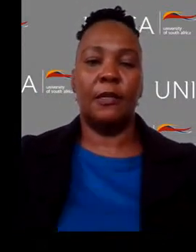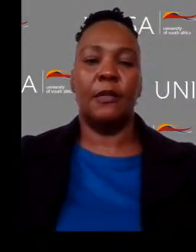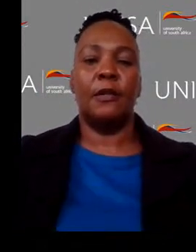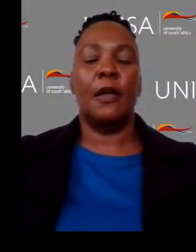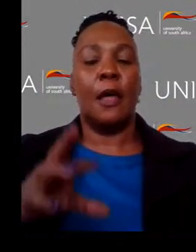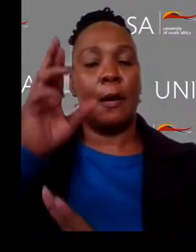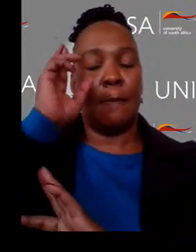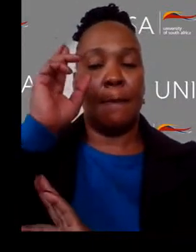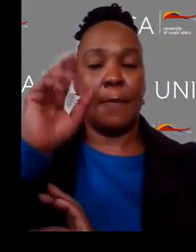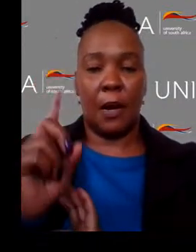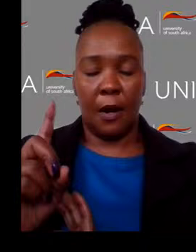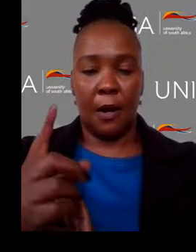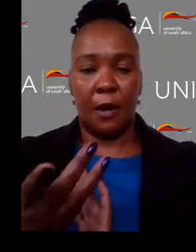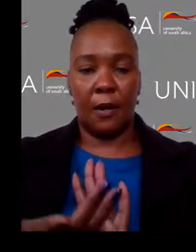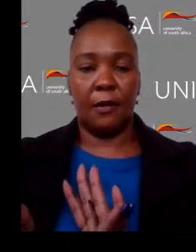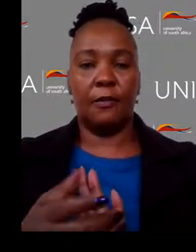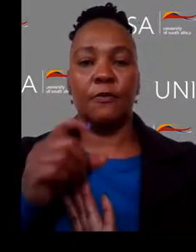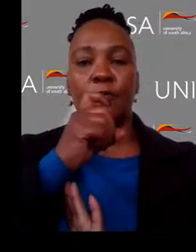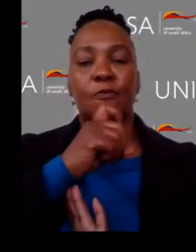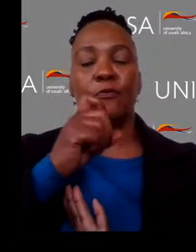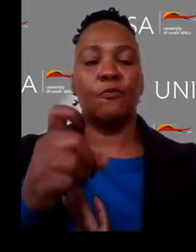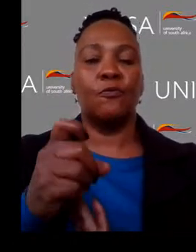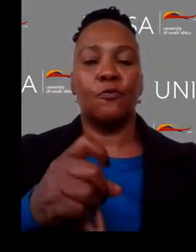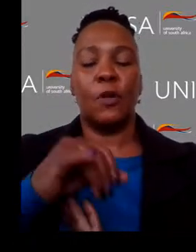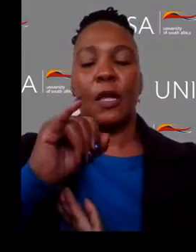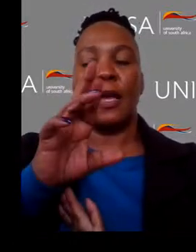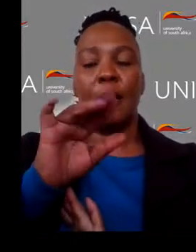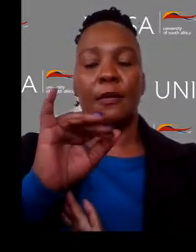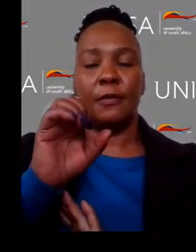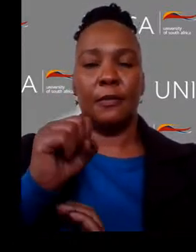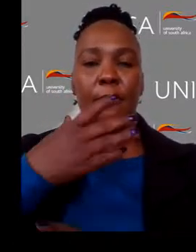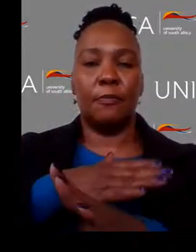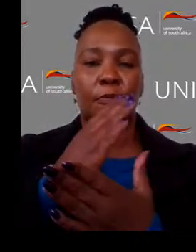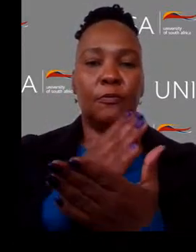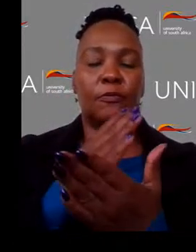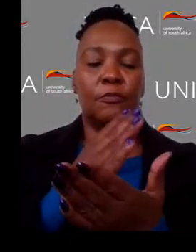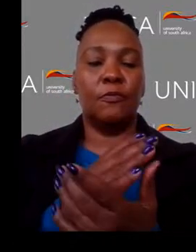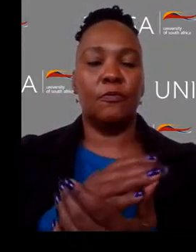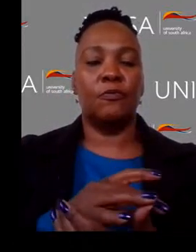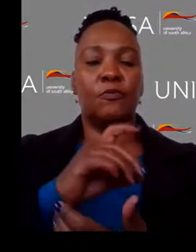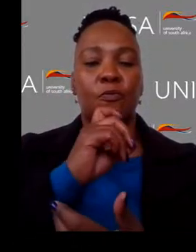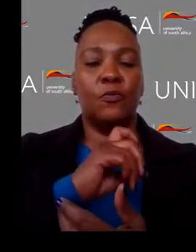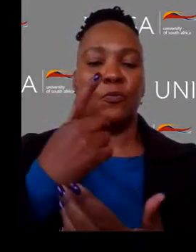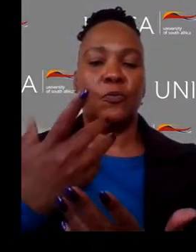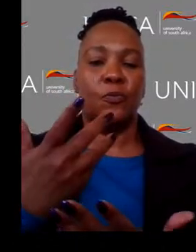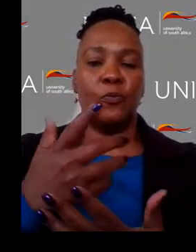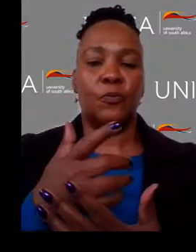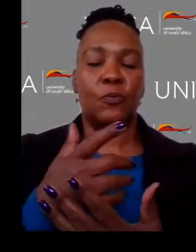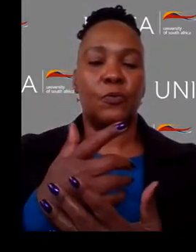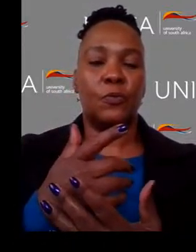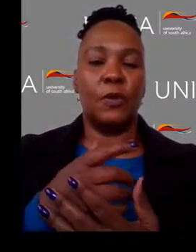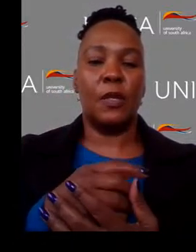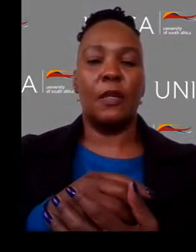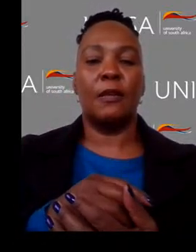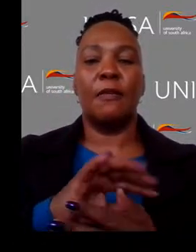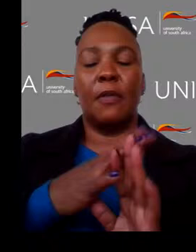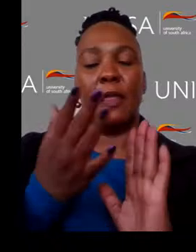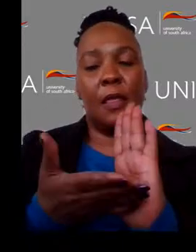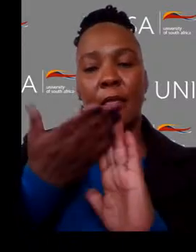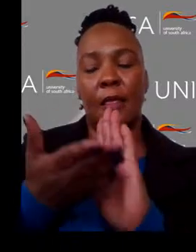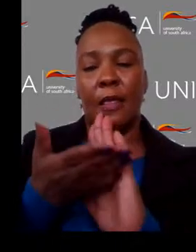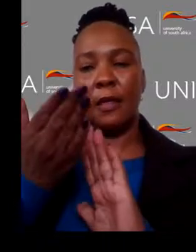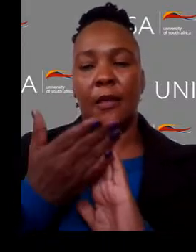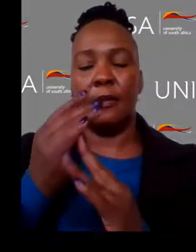remember, if you're going to be using, for instance, Iris, make sure it's at least got Windows 10, it's updated, it's got access